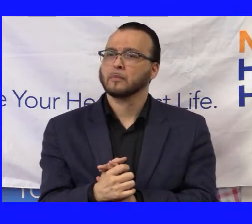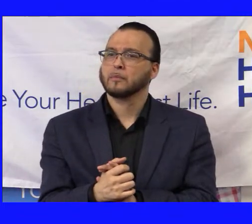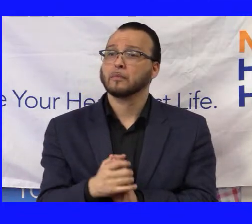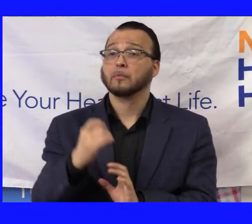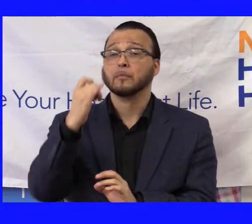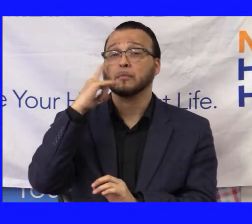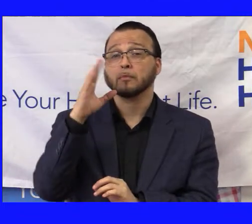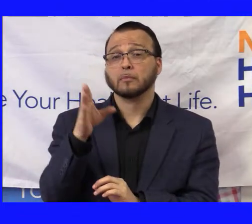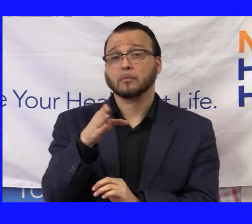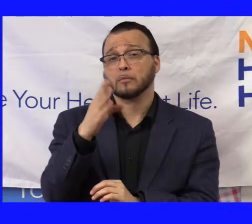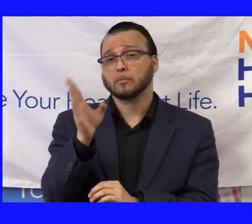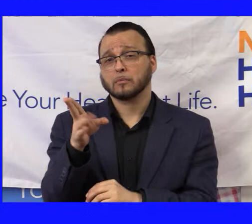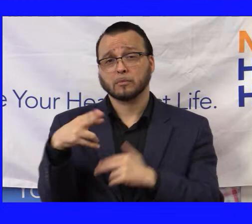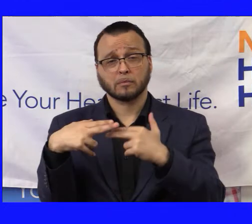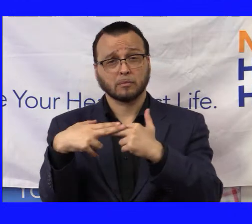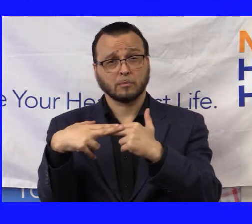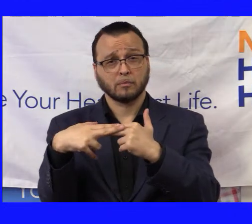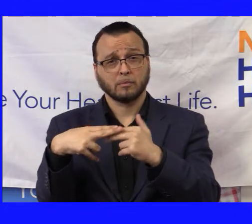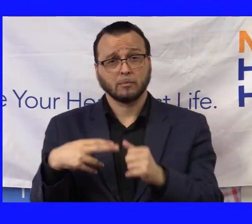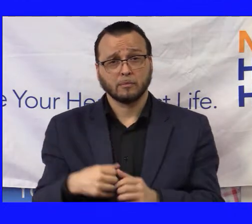And if you go to the next slide,